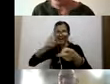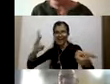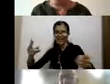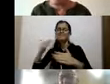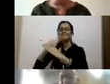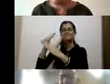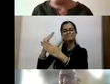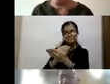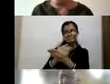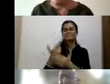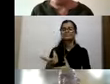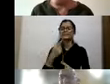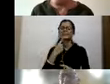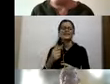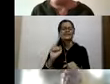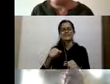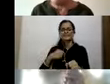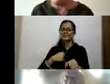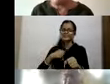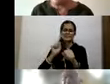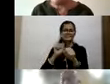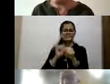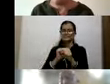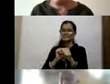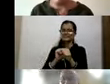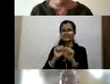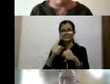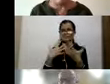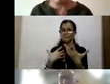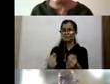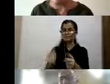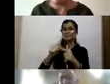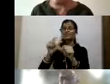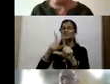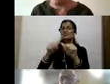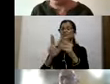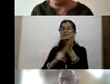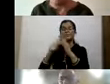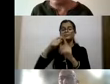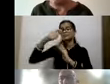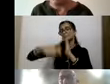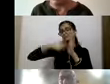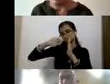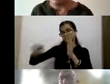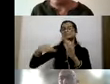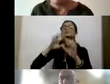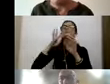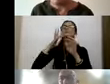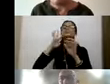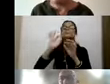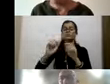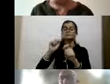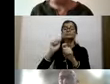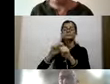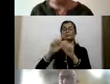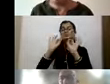partly worked because it was small. You know, we do these giant projects on landscape scales and all, and those are good and important. But